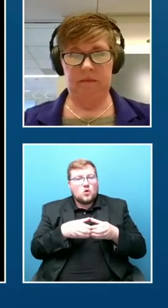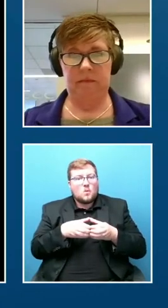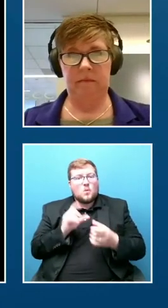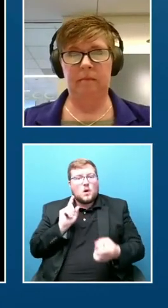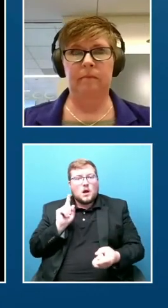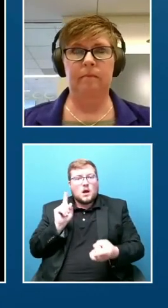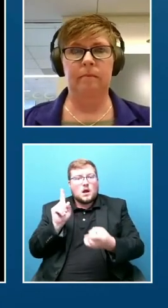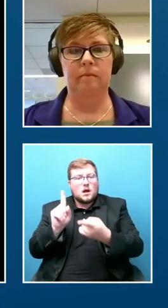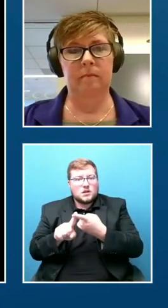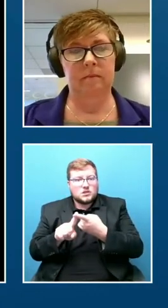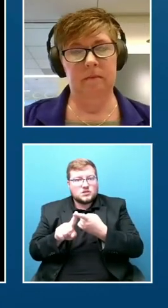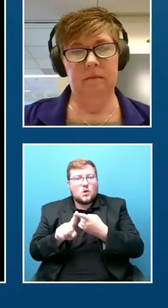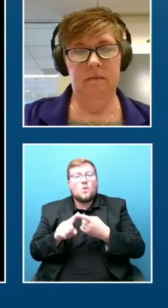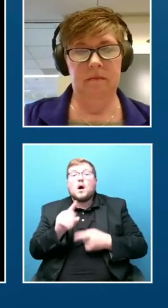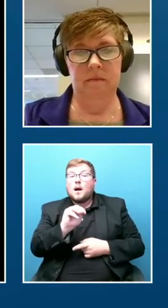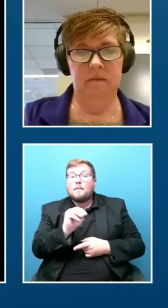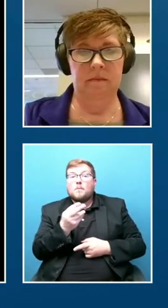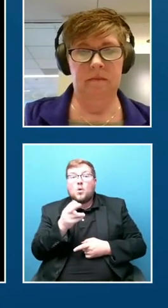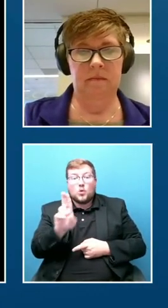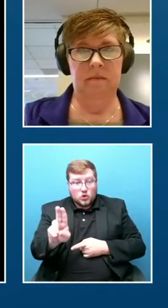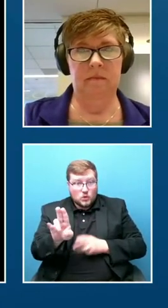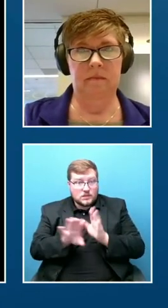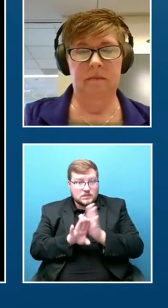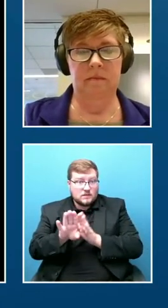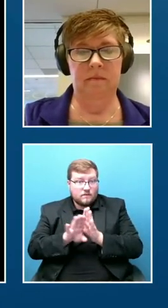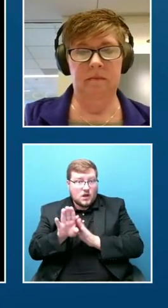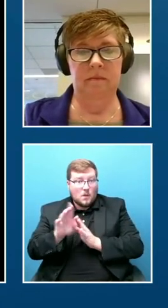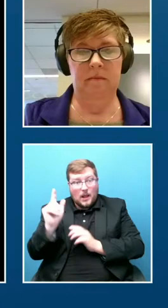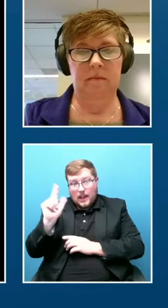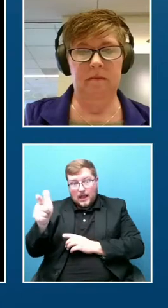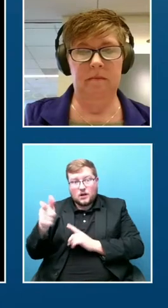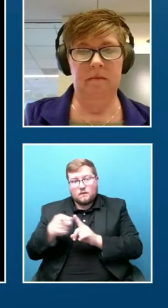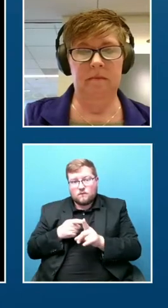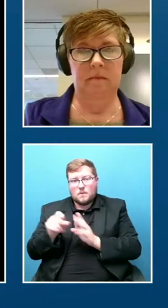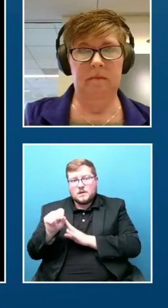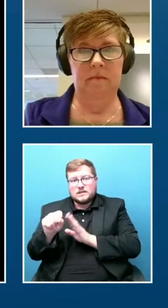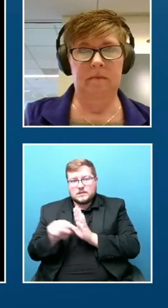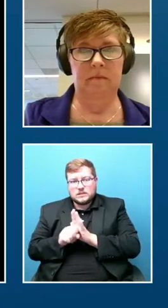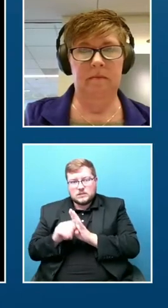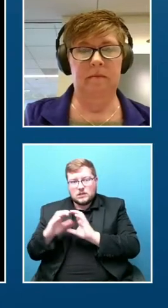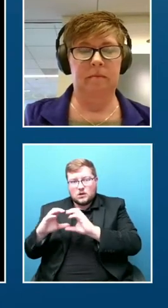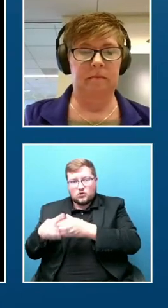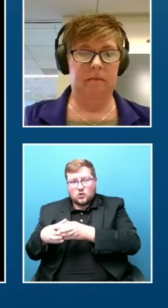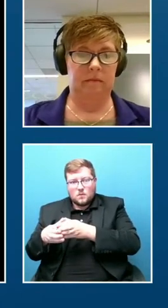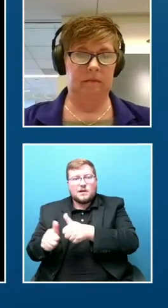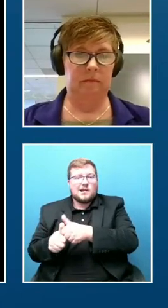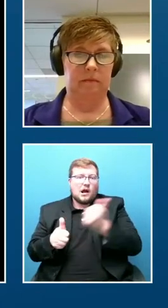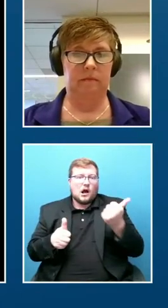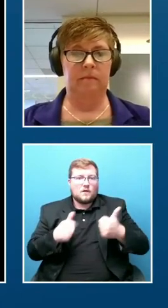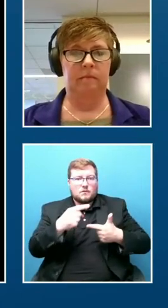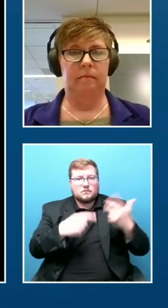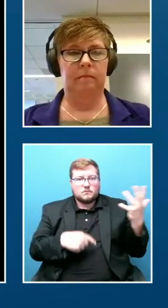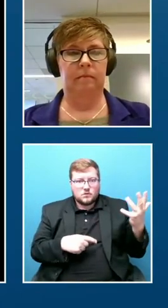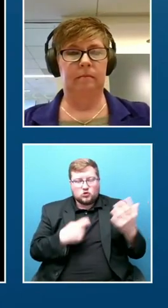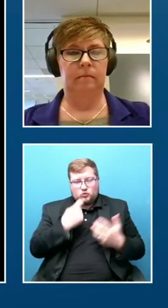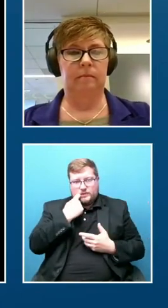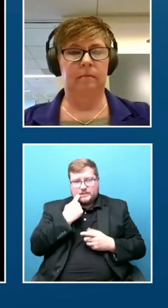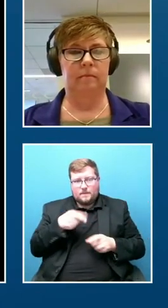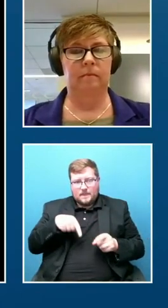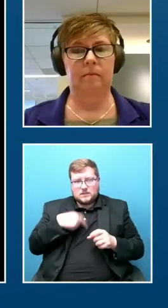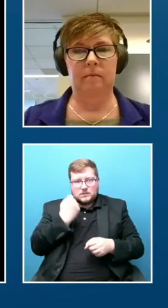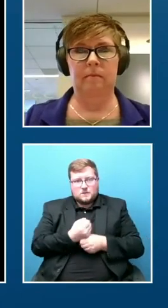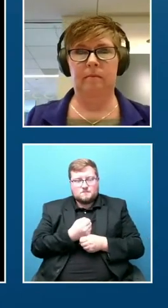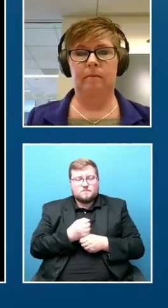of understanding was entered into by the State Party and others just this year.